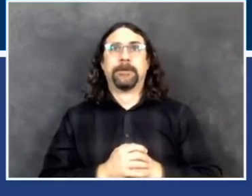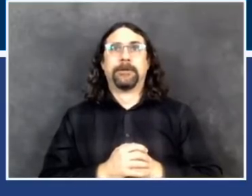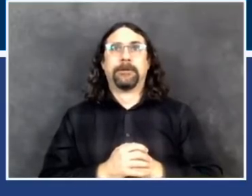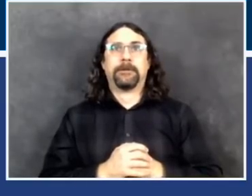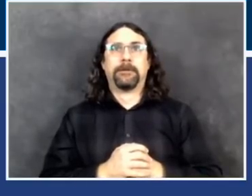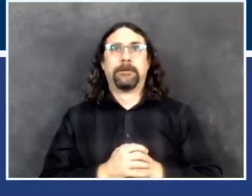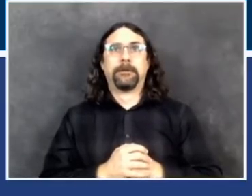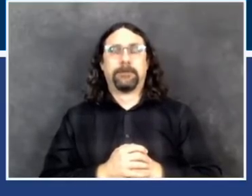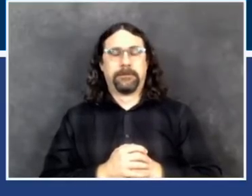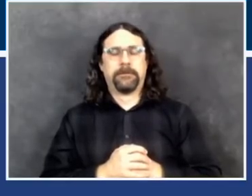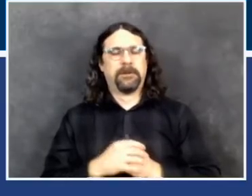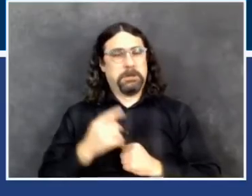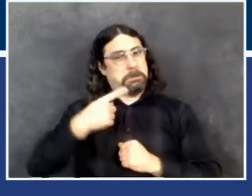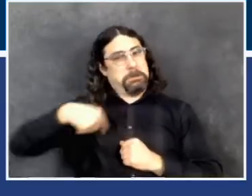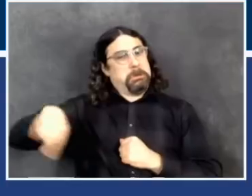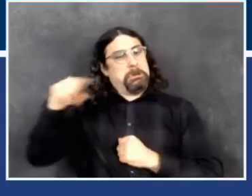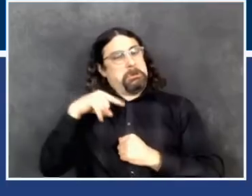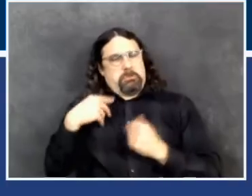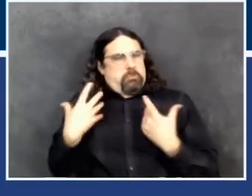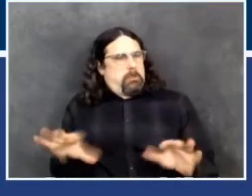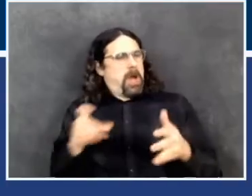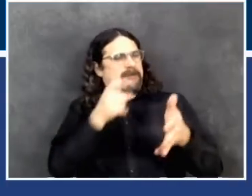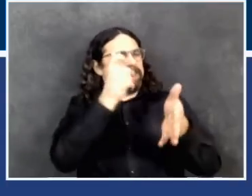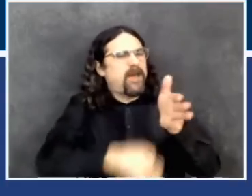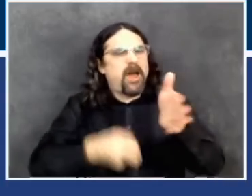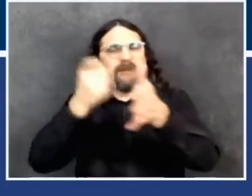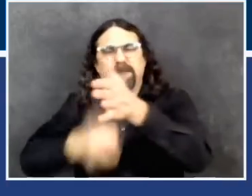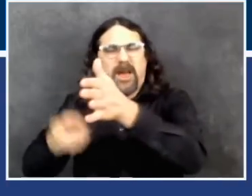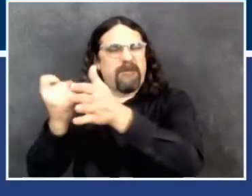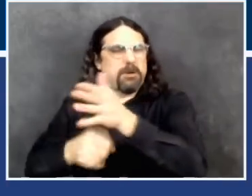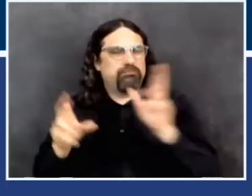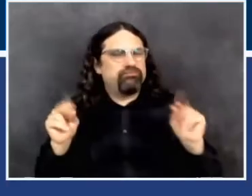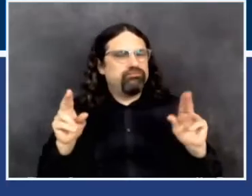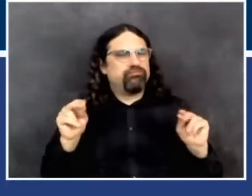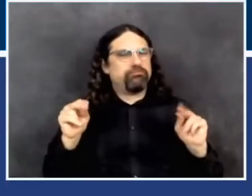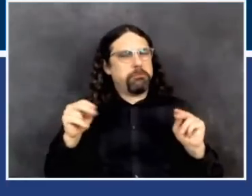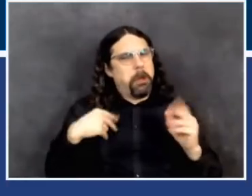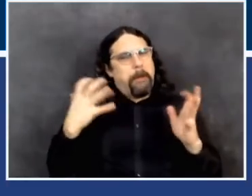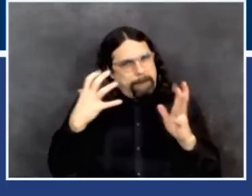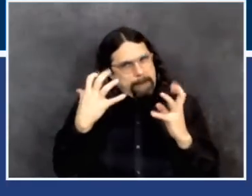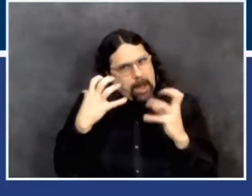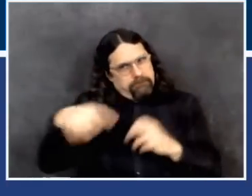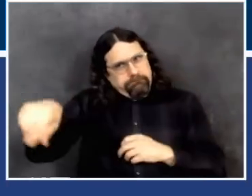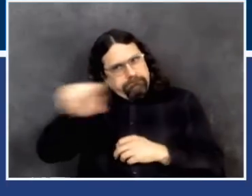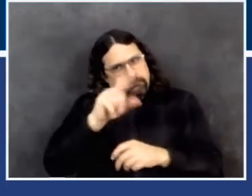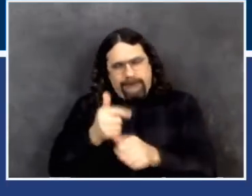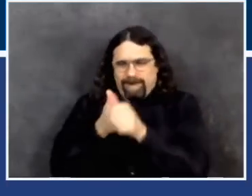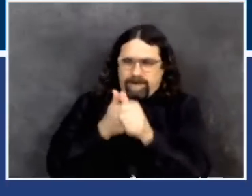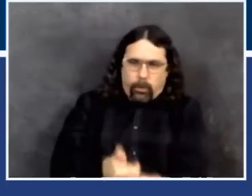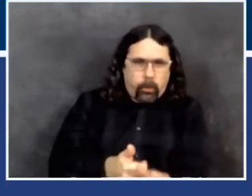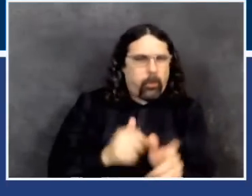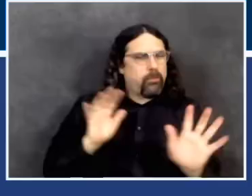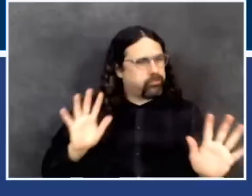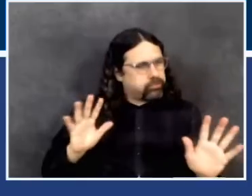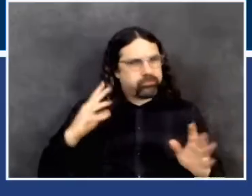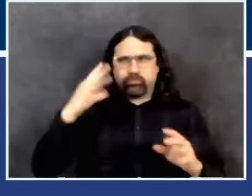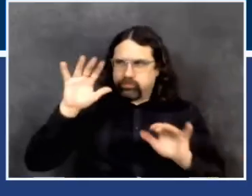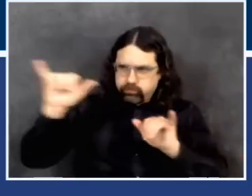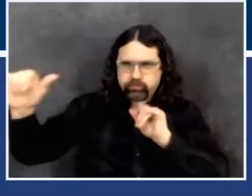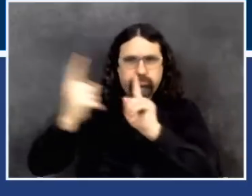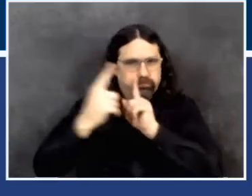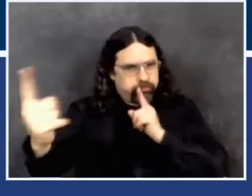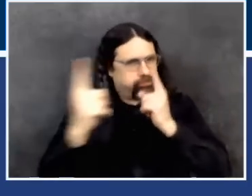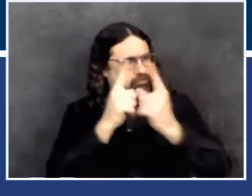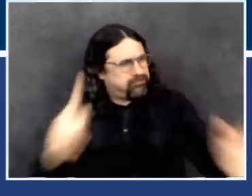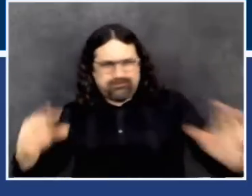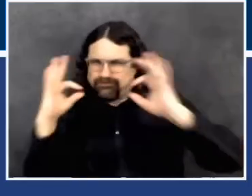fine. Our police, our Parks Department employees, no one wants to give you a fine. We're going to keep giving you warnings before ever